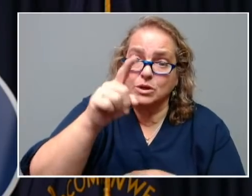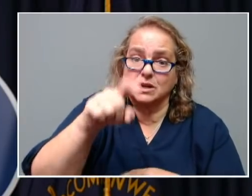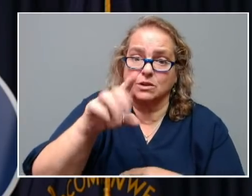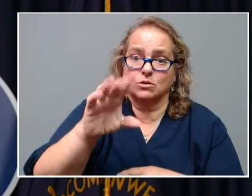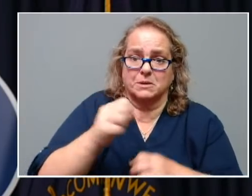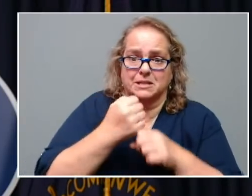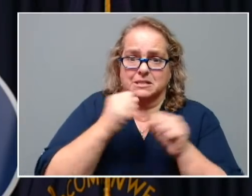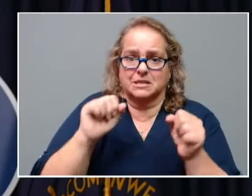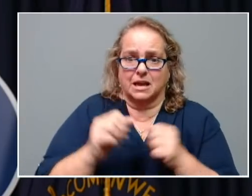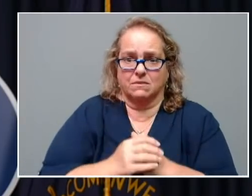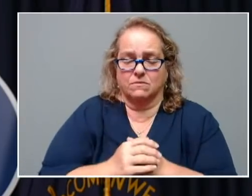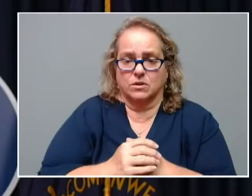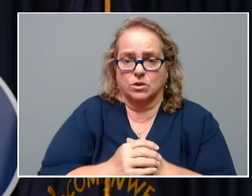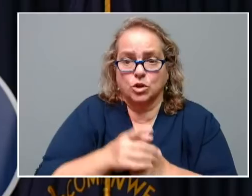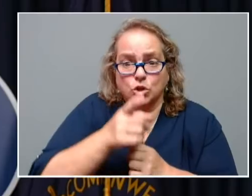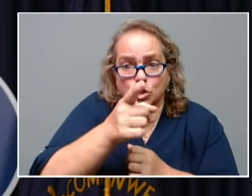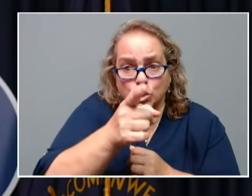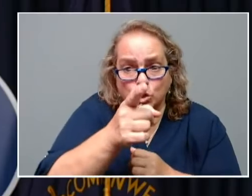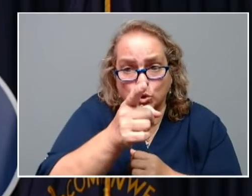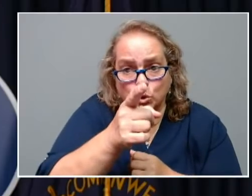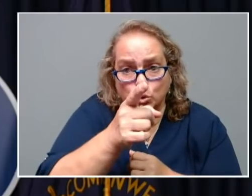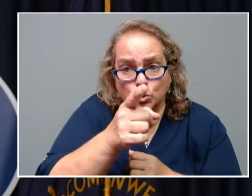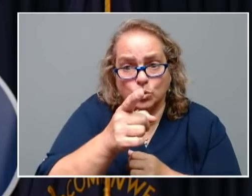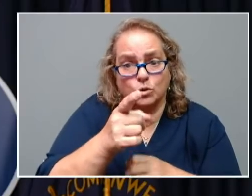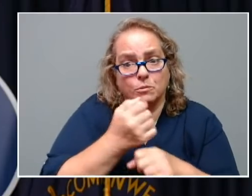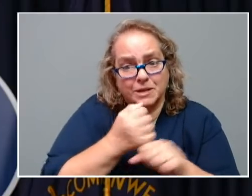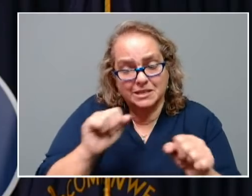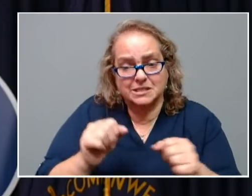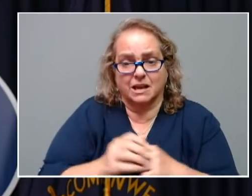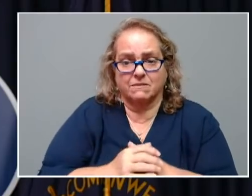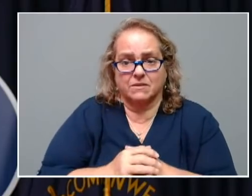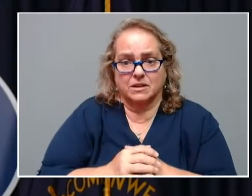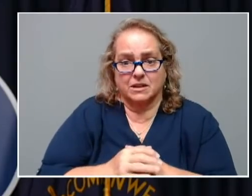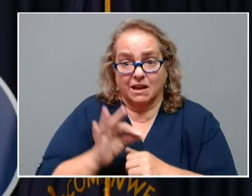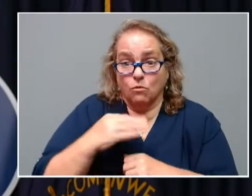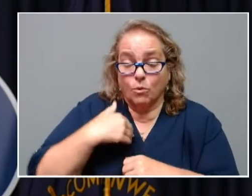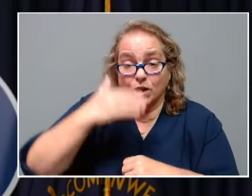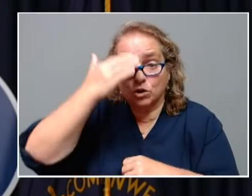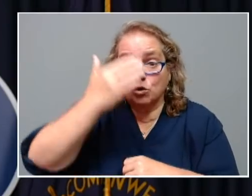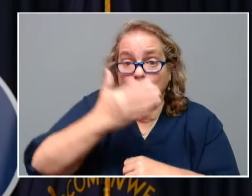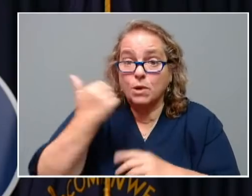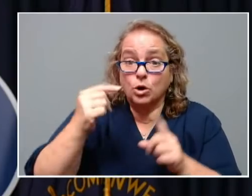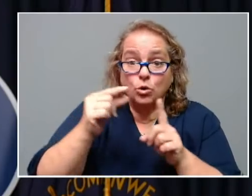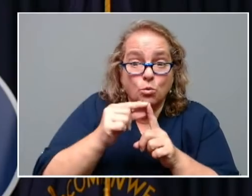All we want is for you to be safe. And if we knew better words or better ways